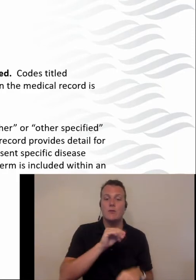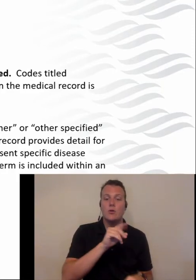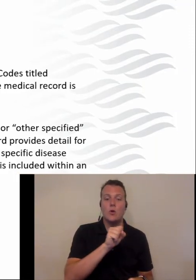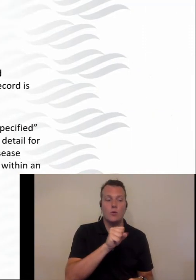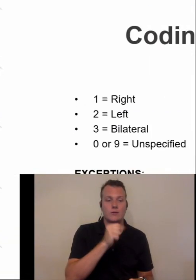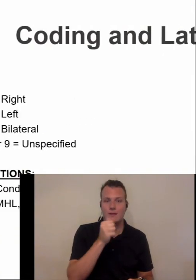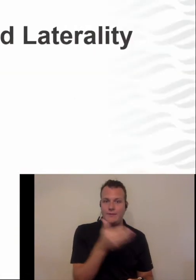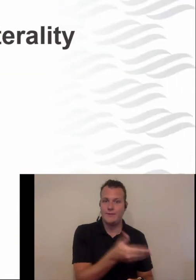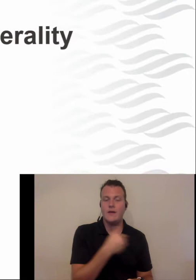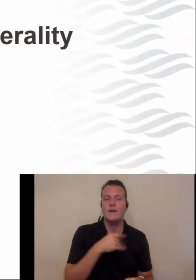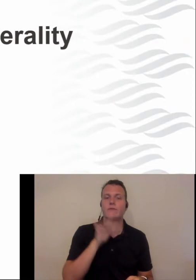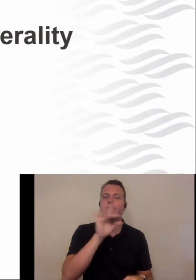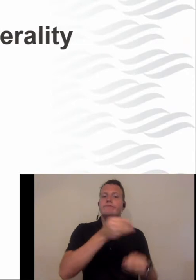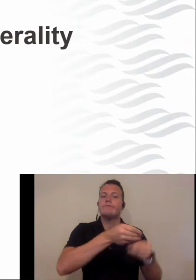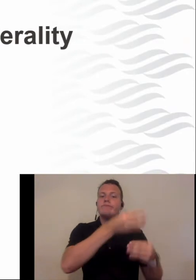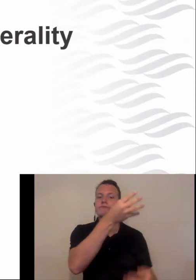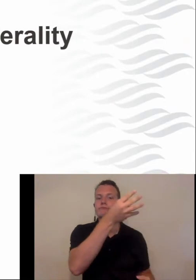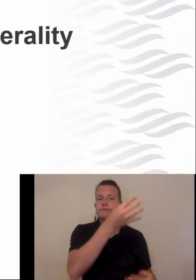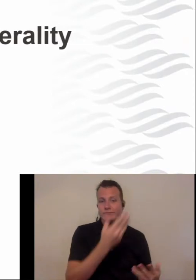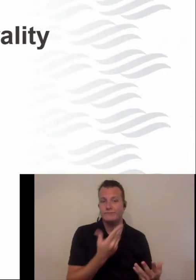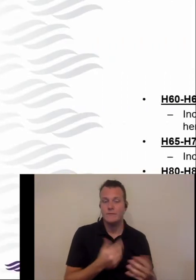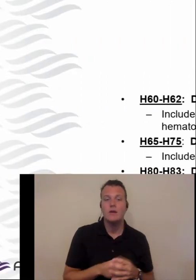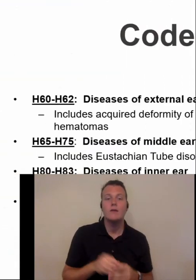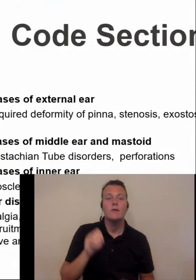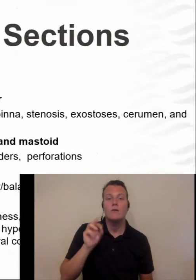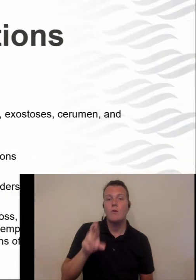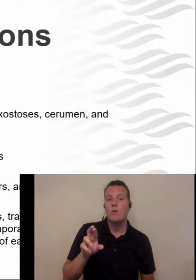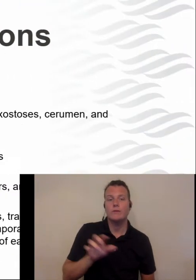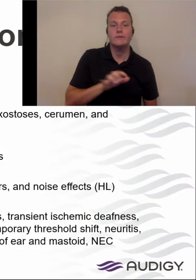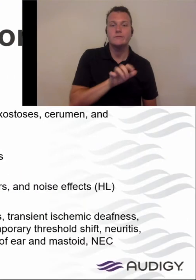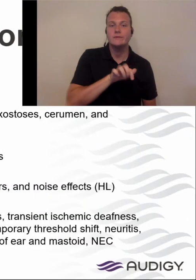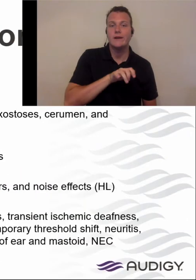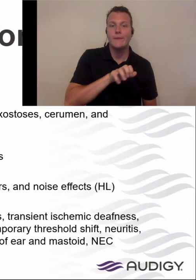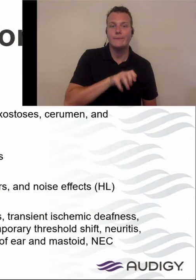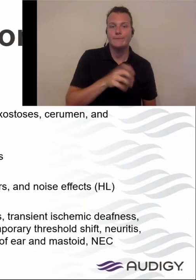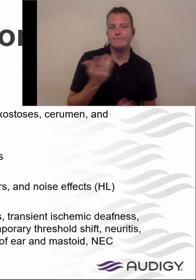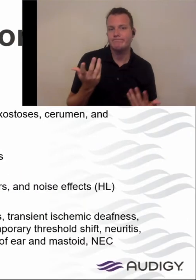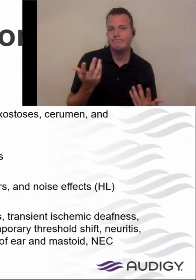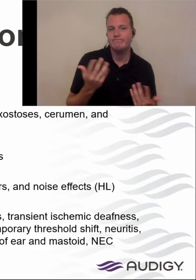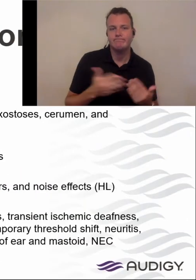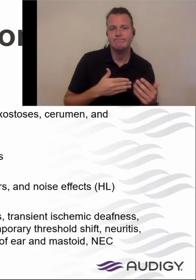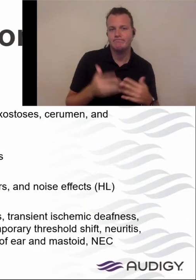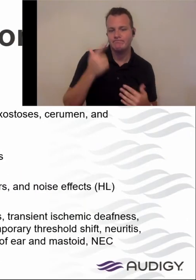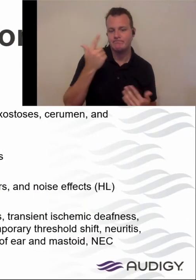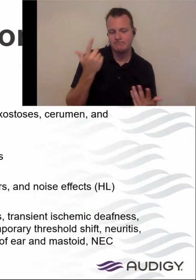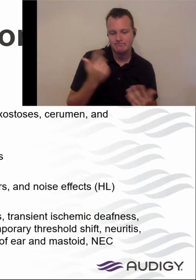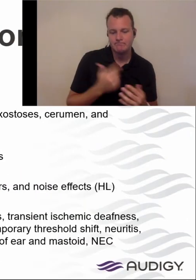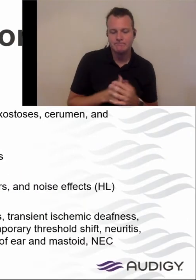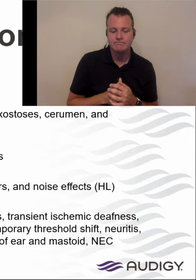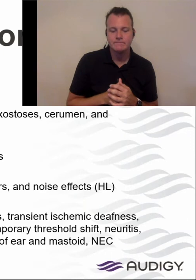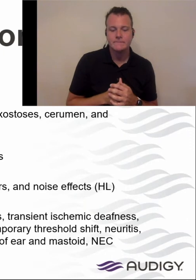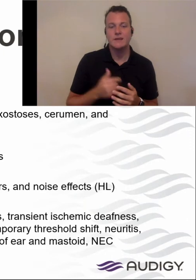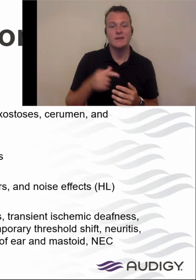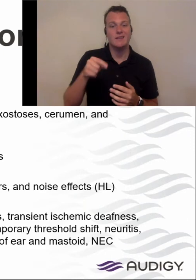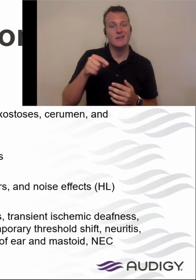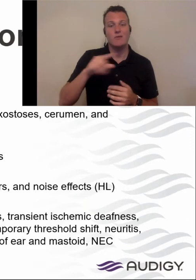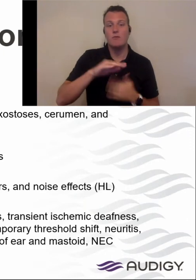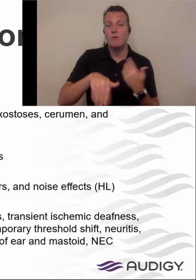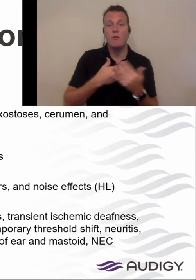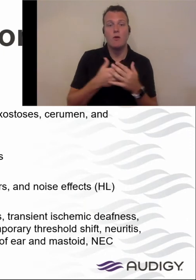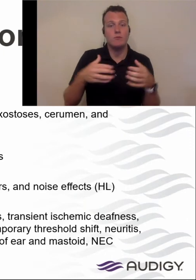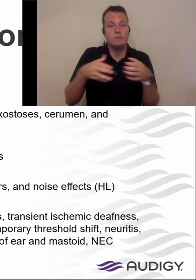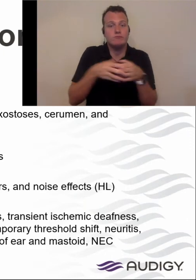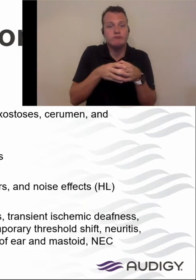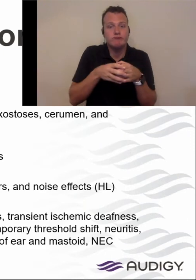So, or you can just type them in, whatever the case is. So here they are just sort of lumped together